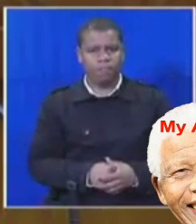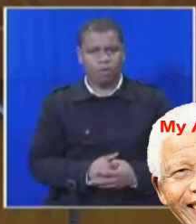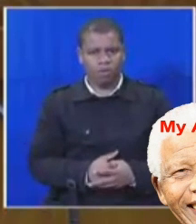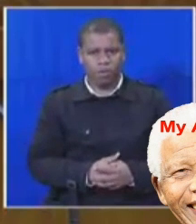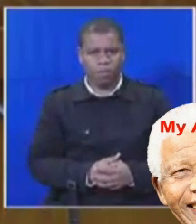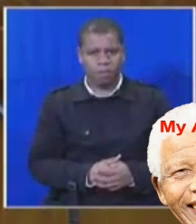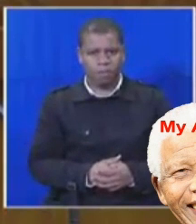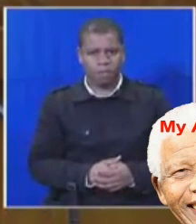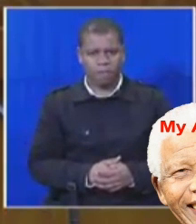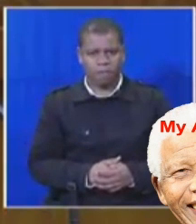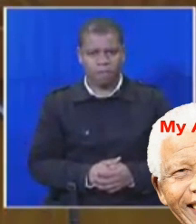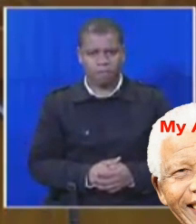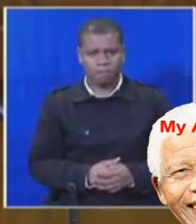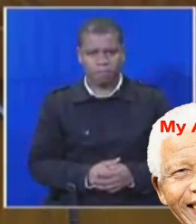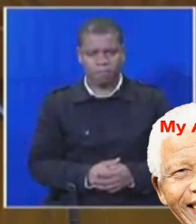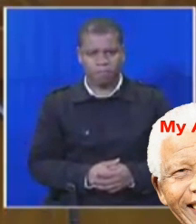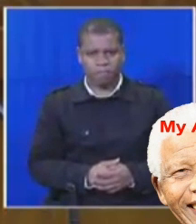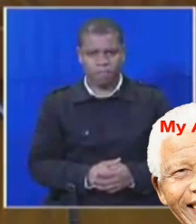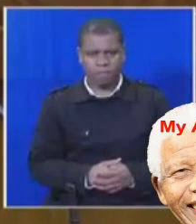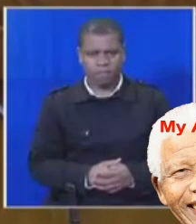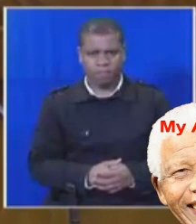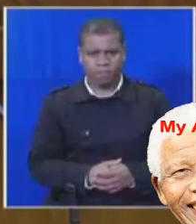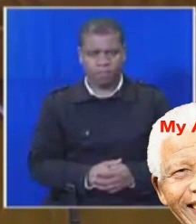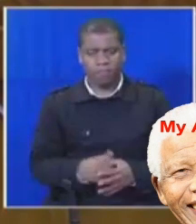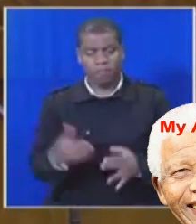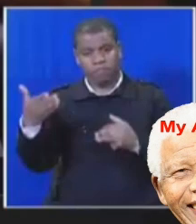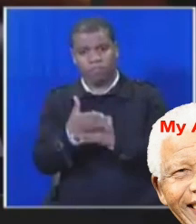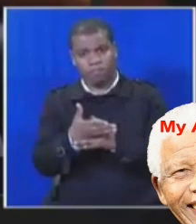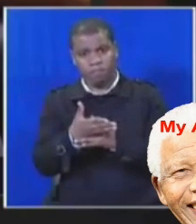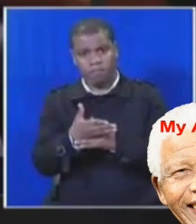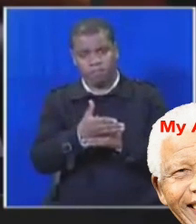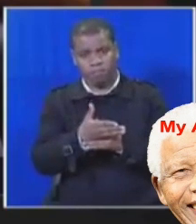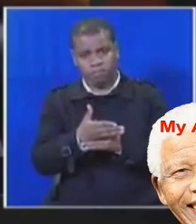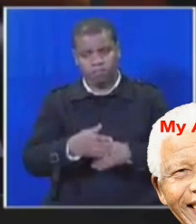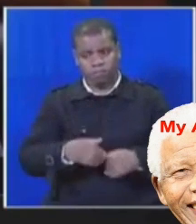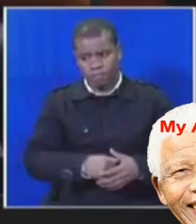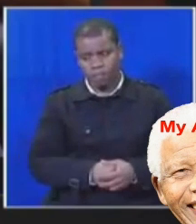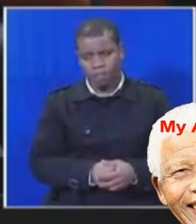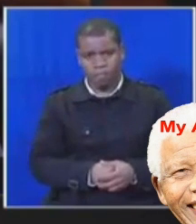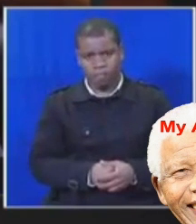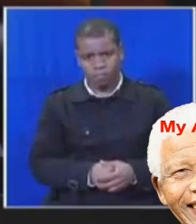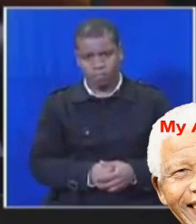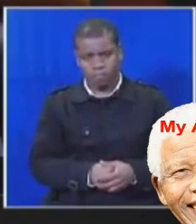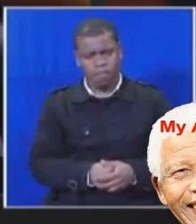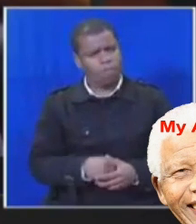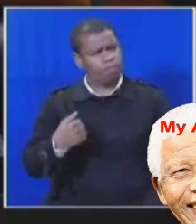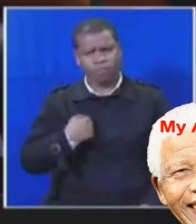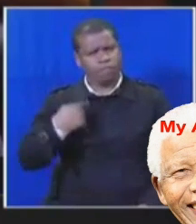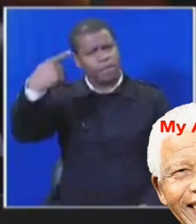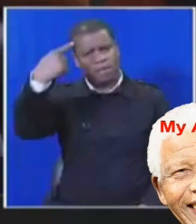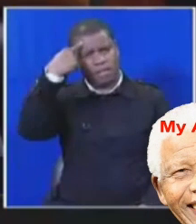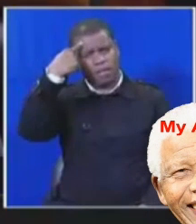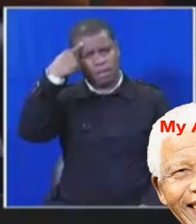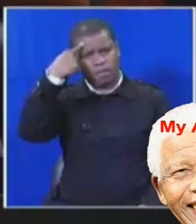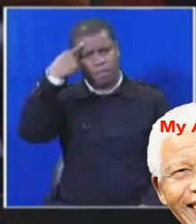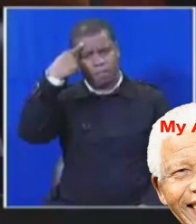taxes. Point of order, Order. Chair. Order, honorable members. Honorable member. I think we have.